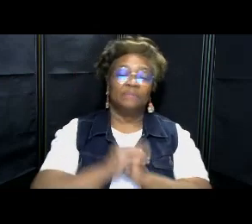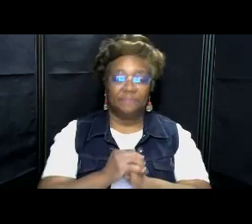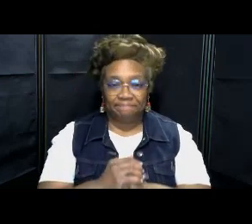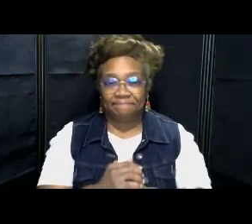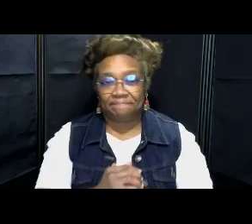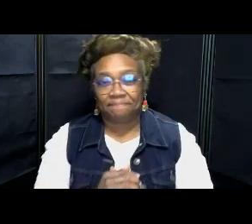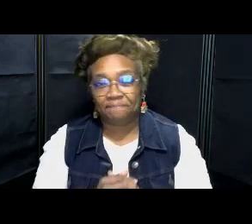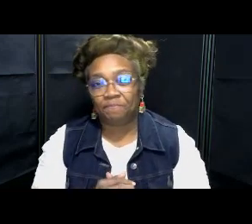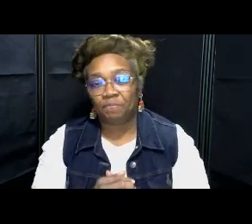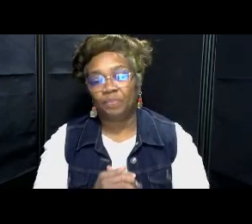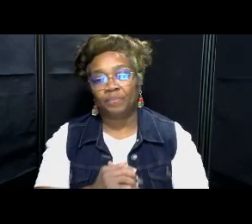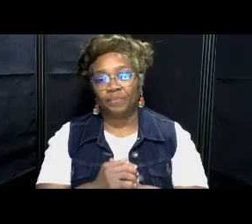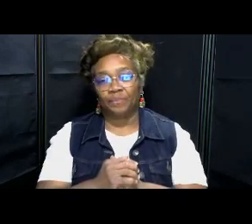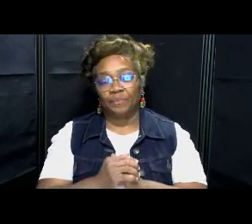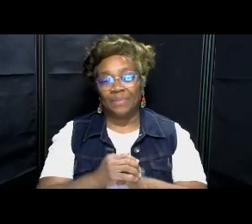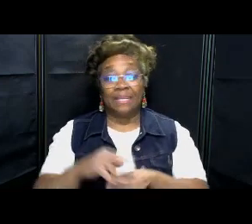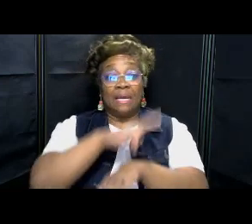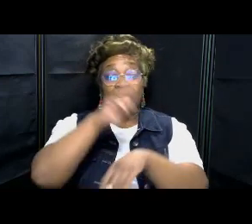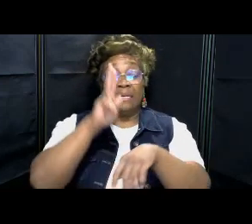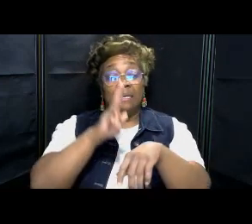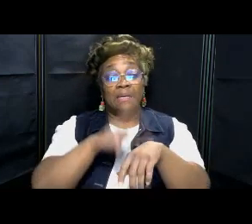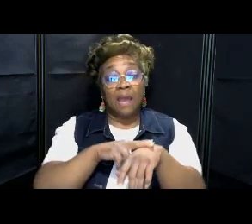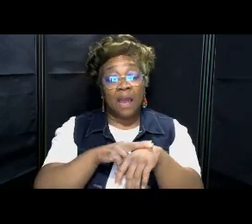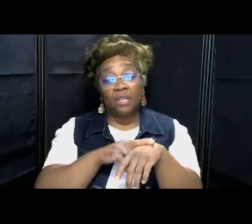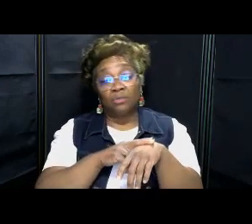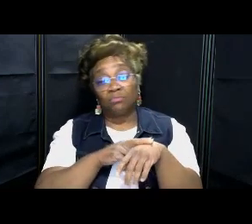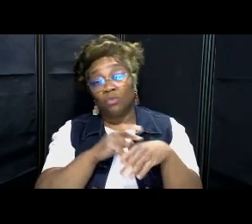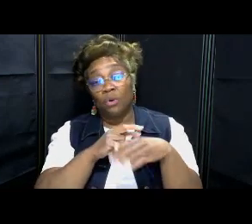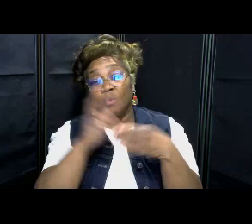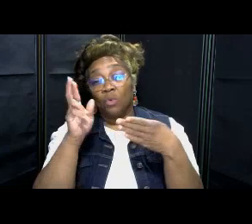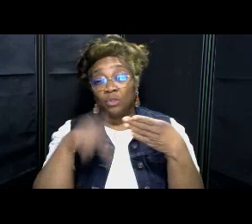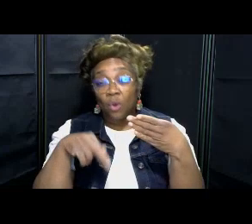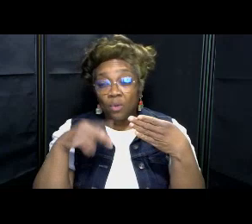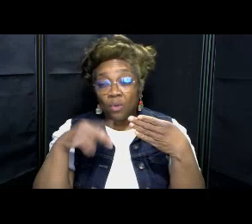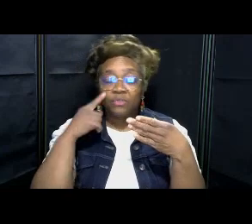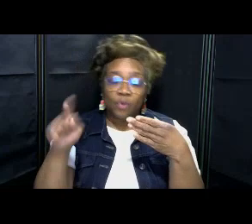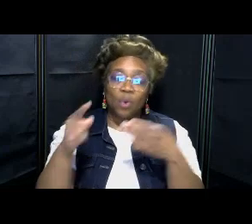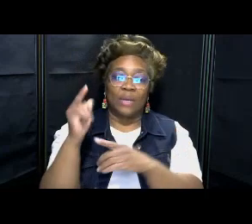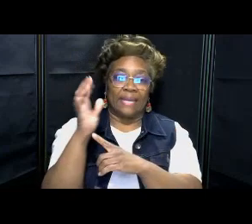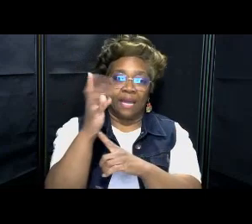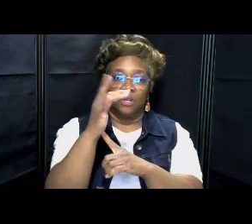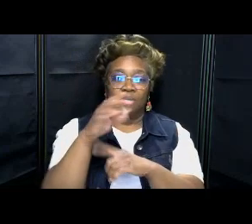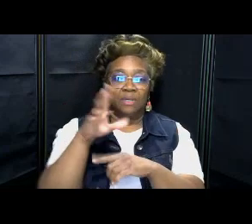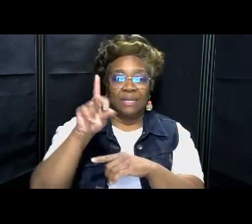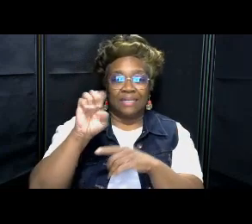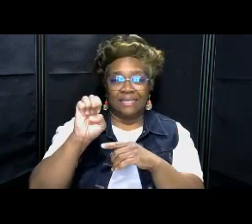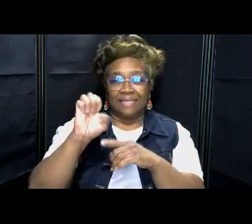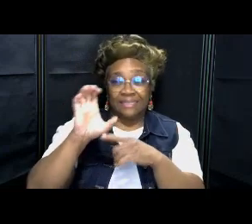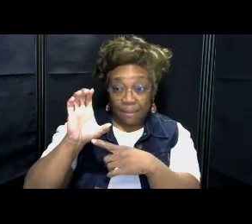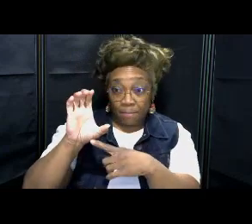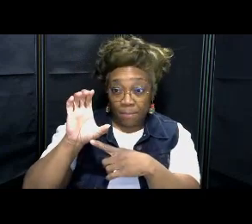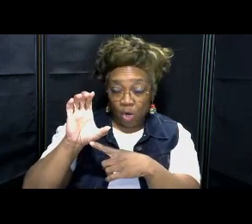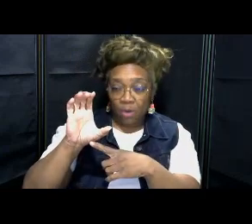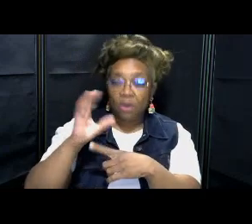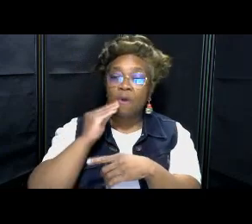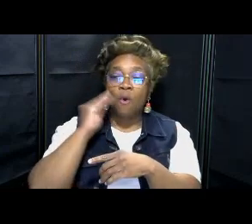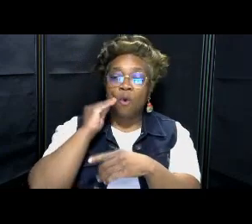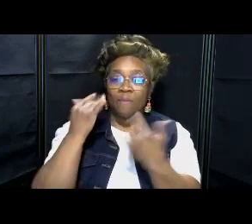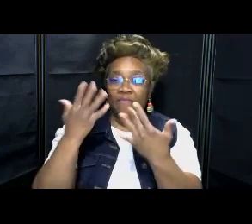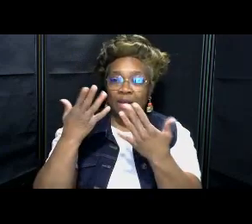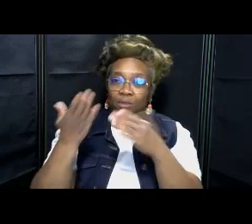So what are some of the national candle findings that we have? December is the month that those home fires go up.